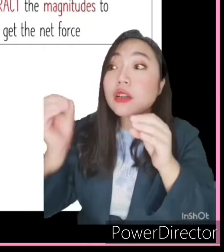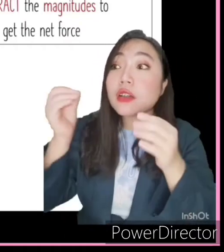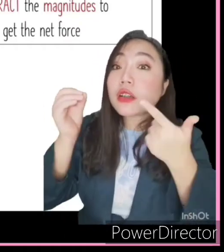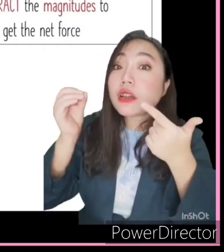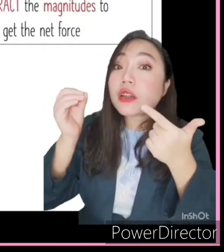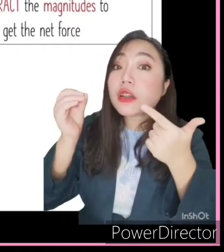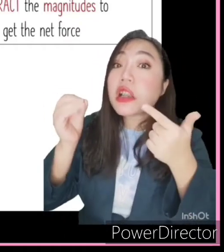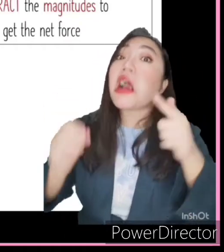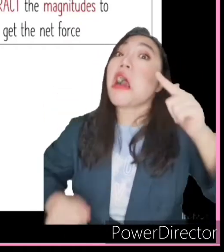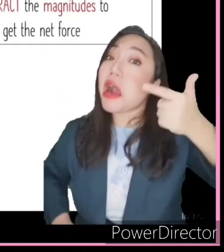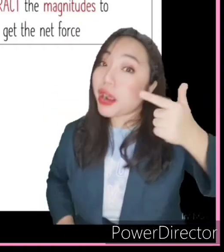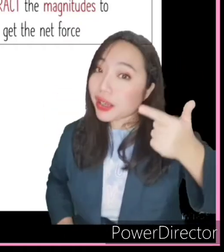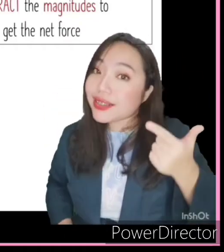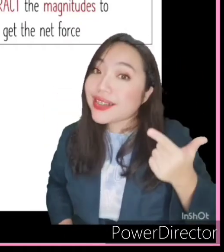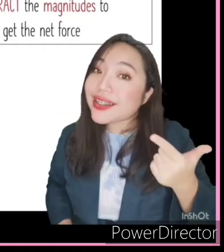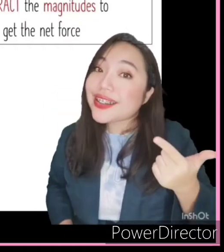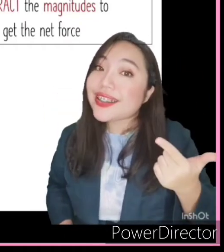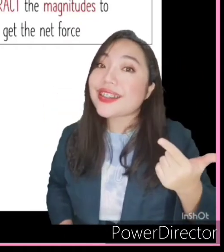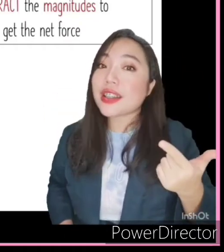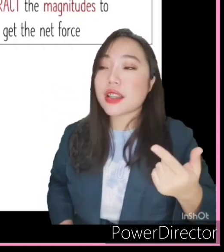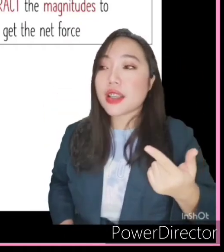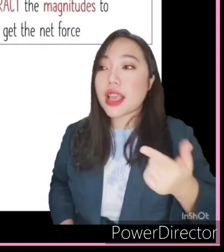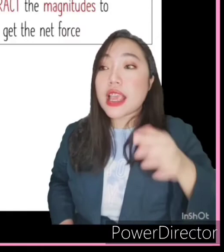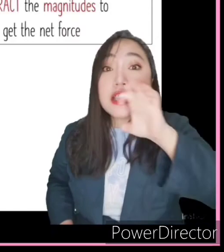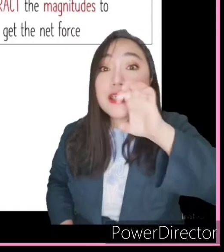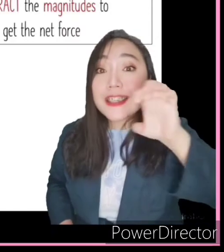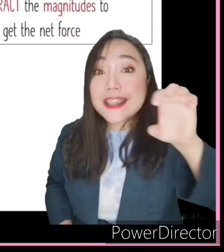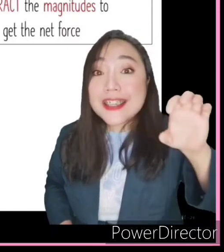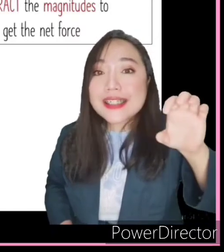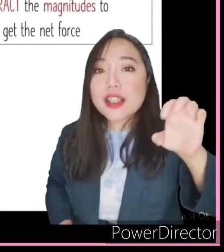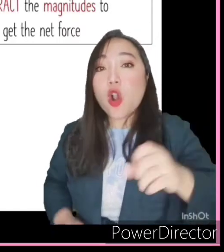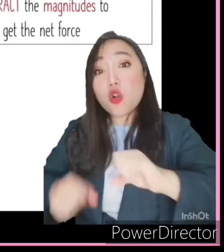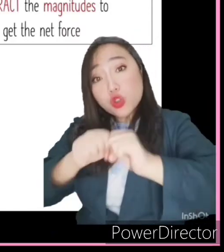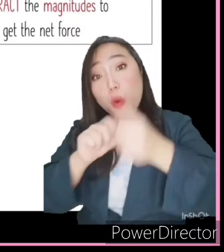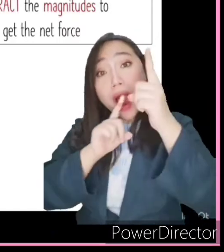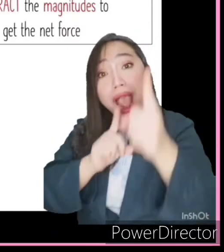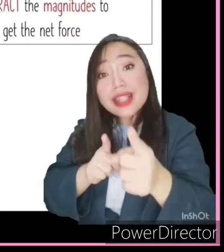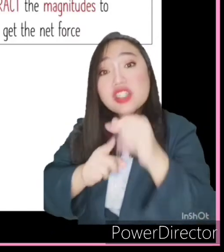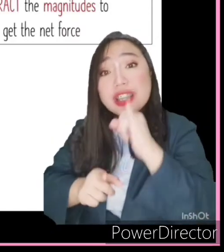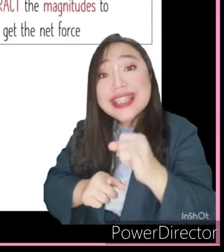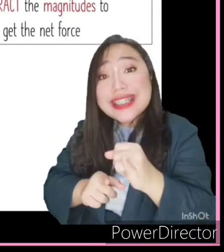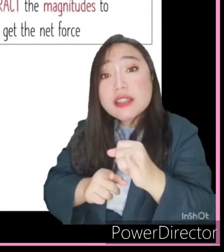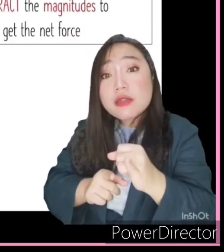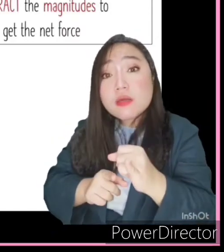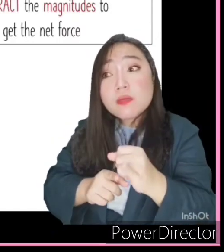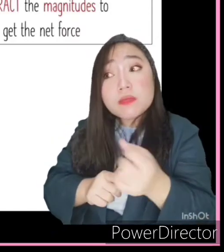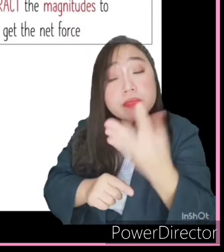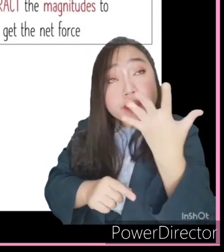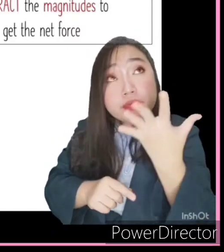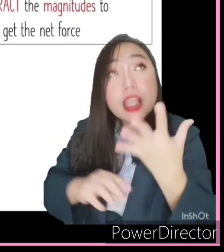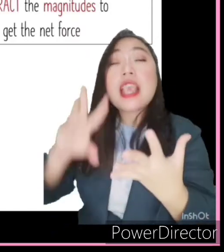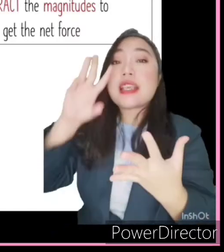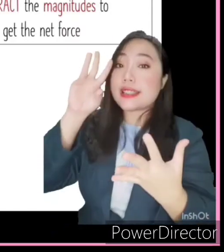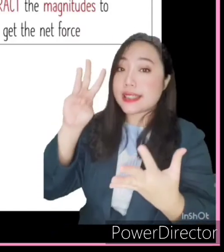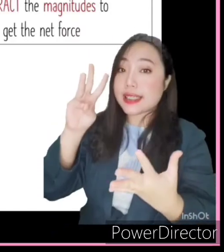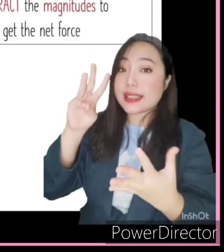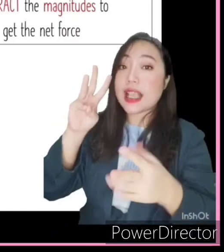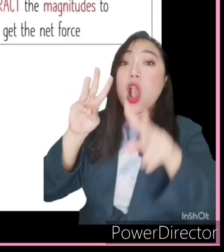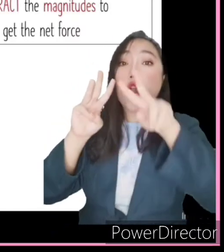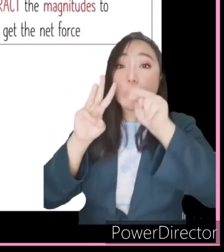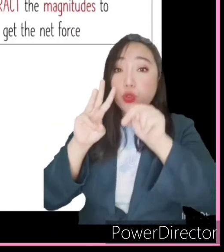Again, the direction would go to the one which is the higher force, which is the green one, which means it will go